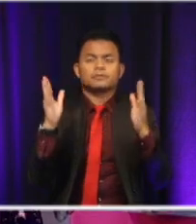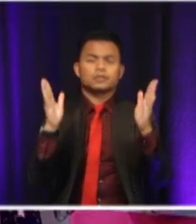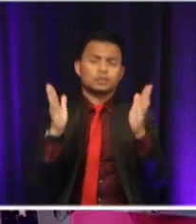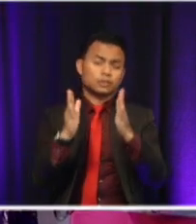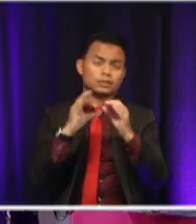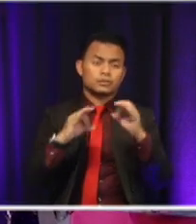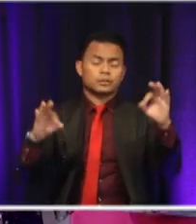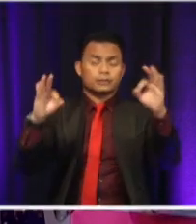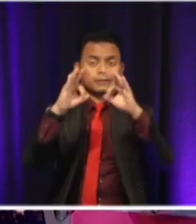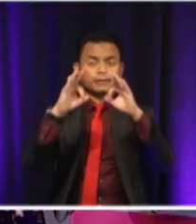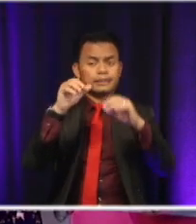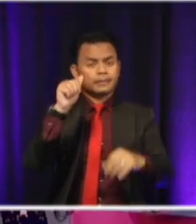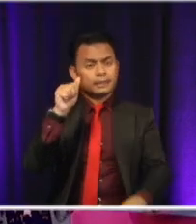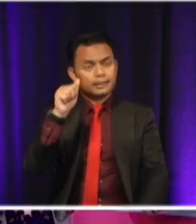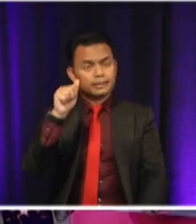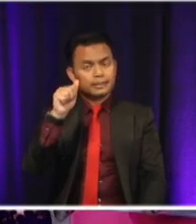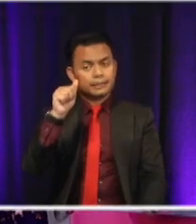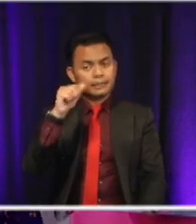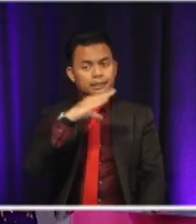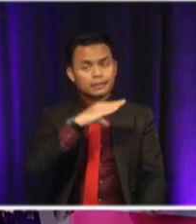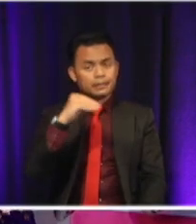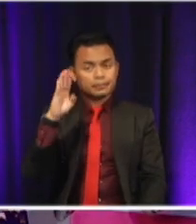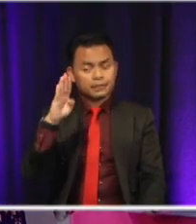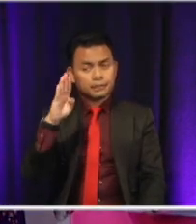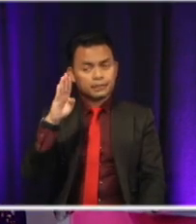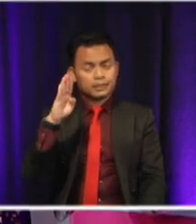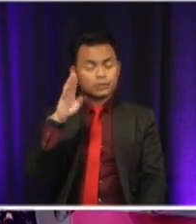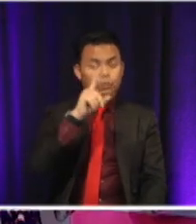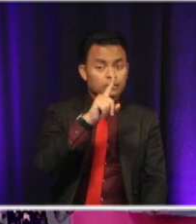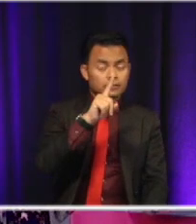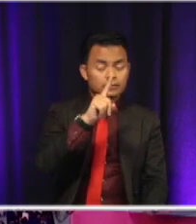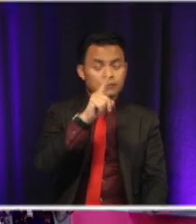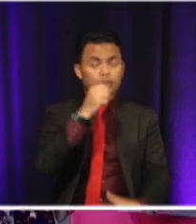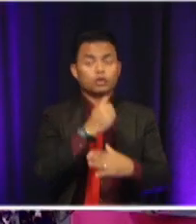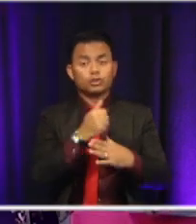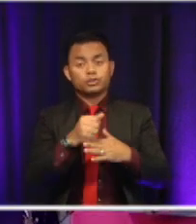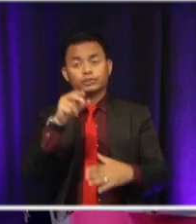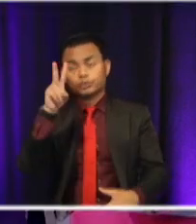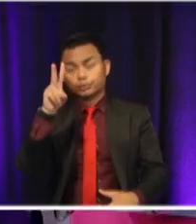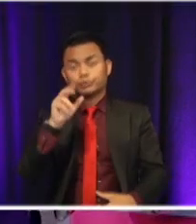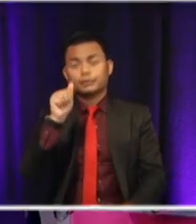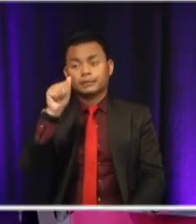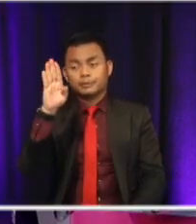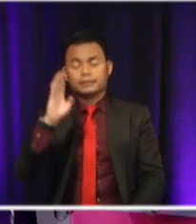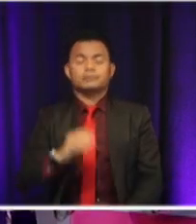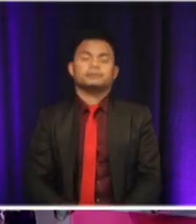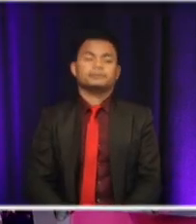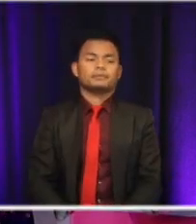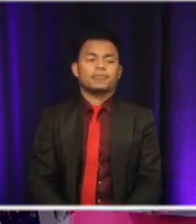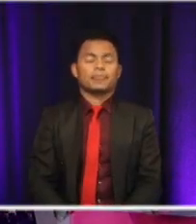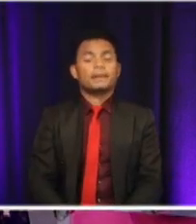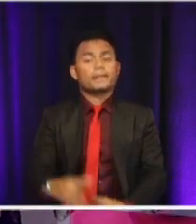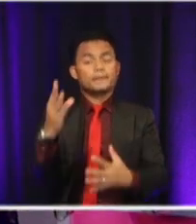1A and B, or am I going to do 2A and B? Decide, make the